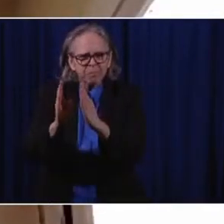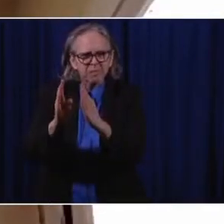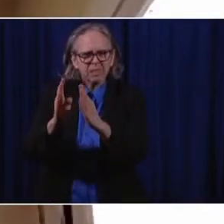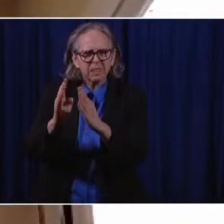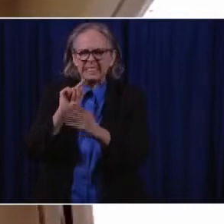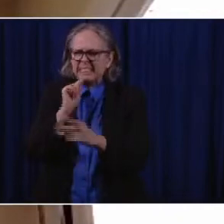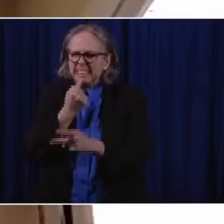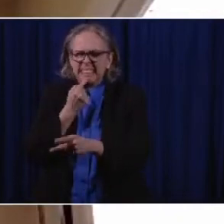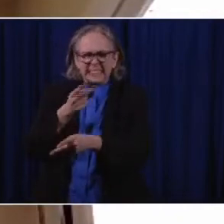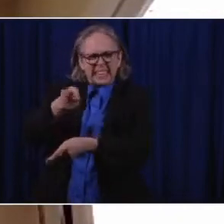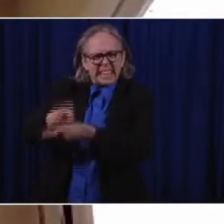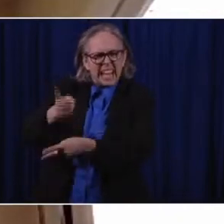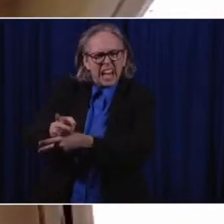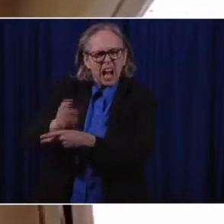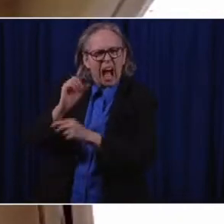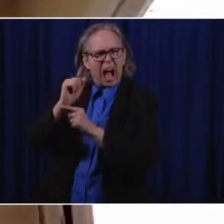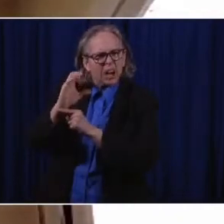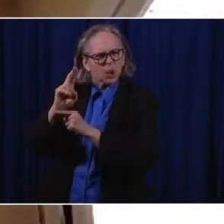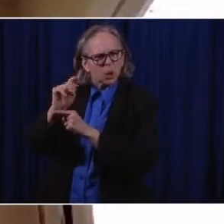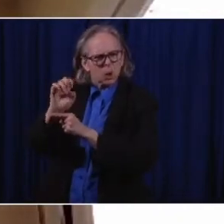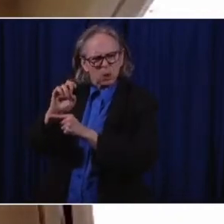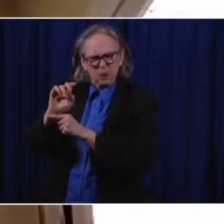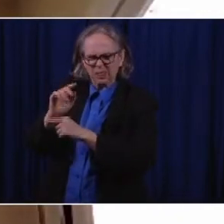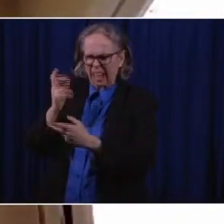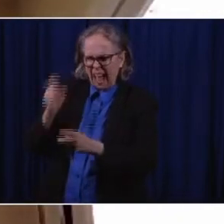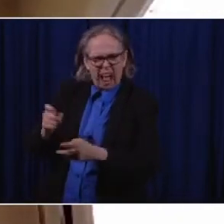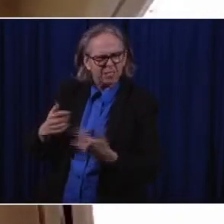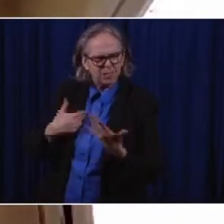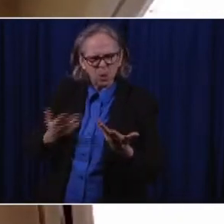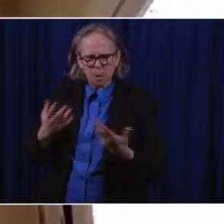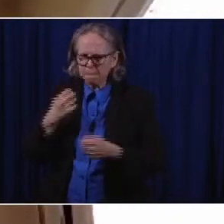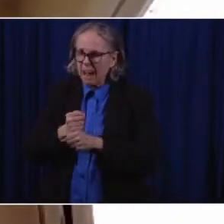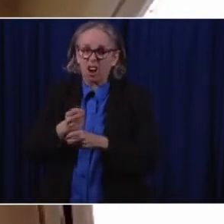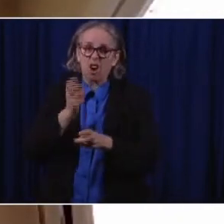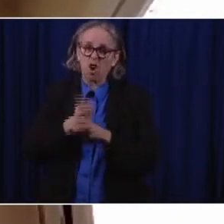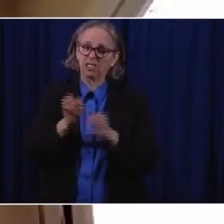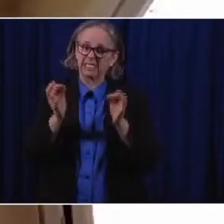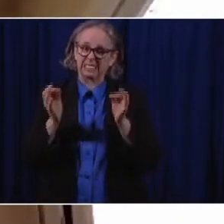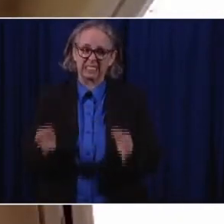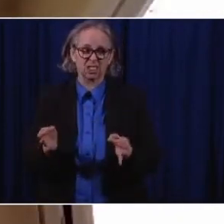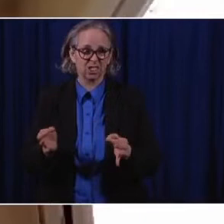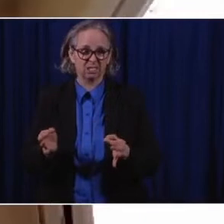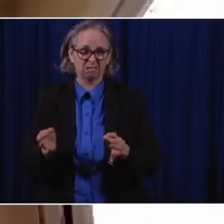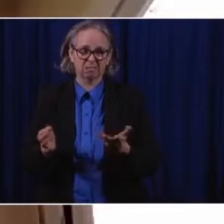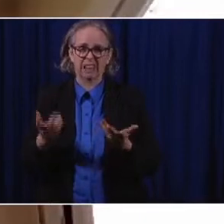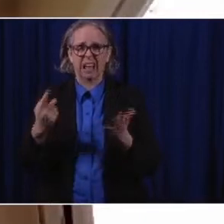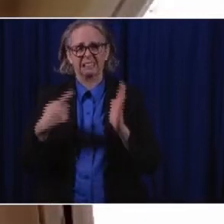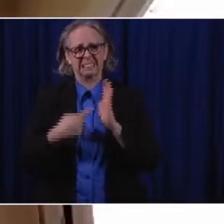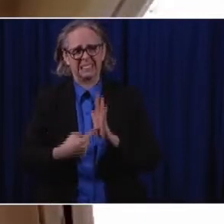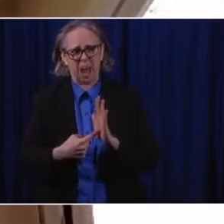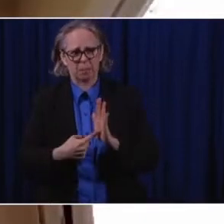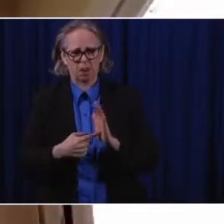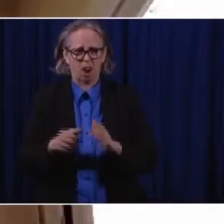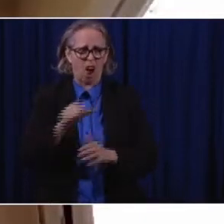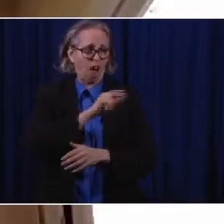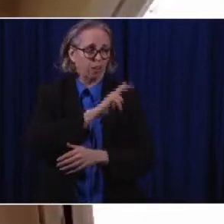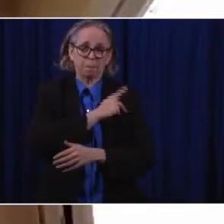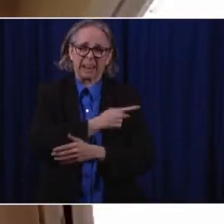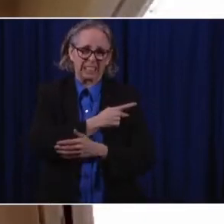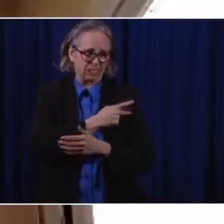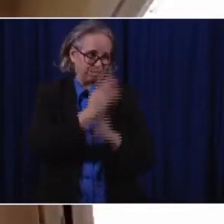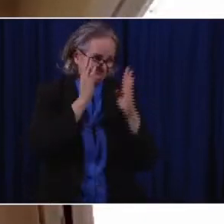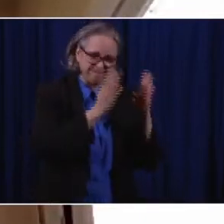decisions. We have to forego other care that may be less pressing but nevertheless is very, very